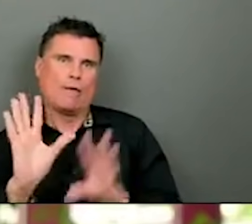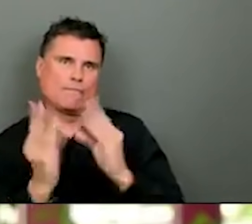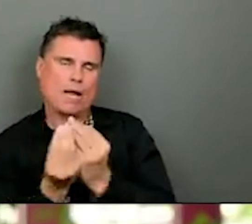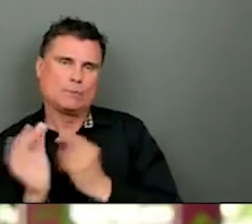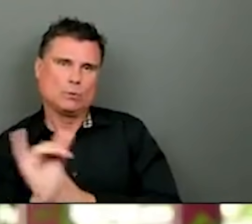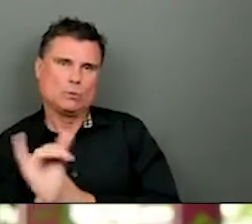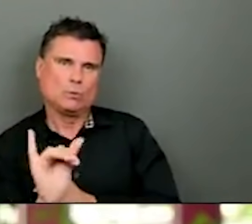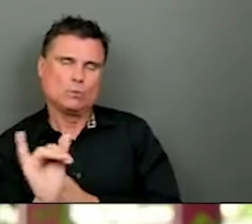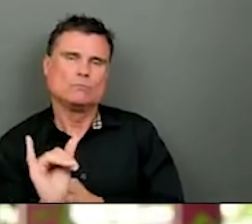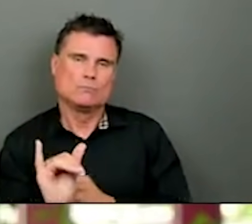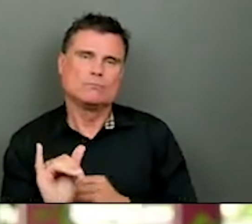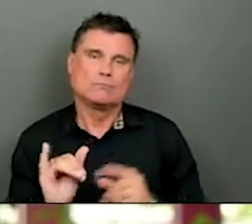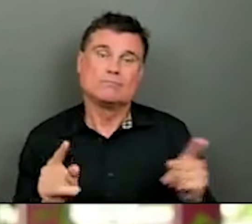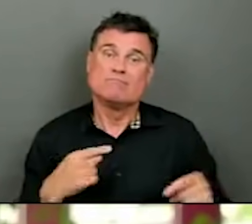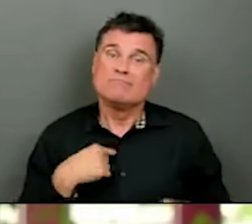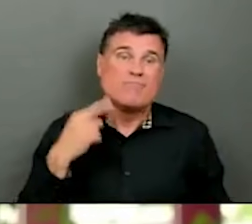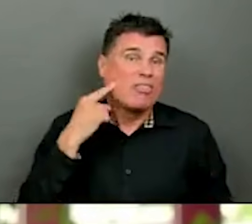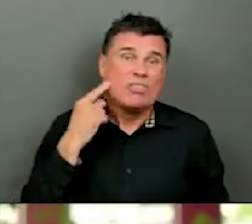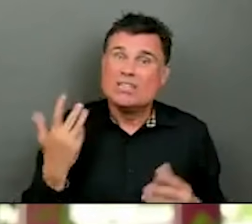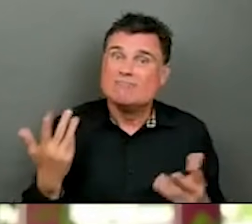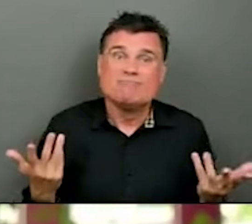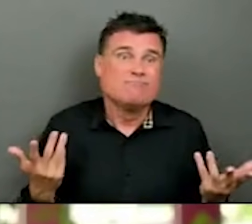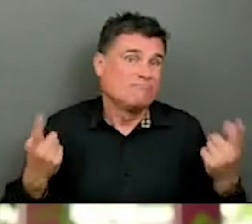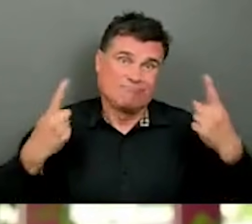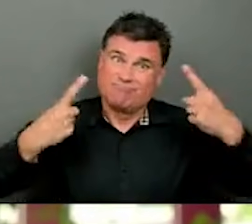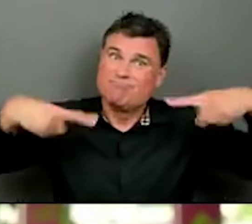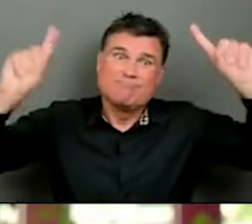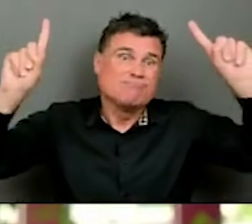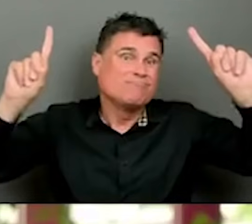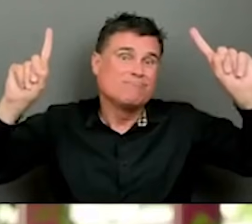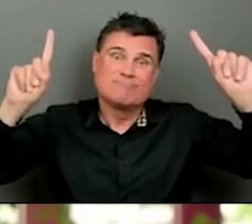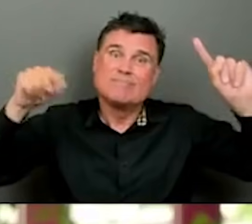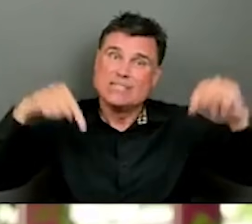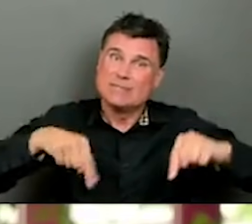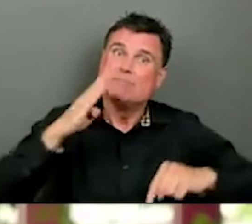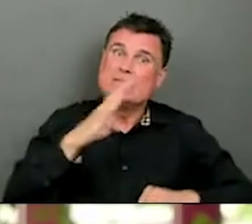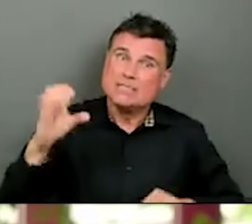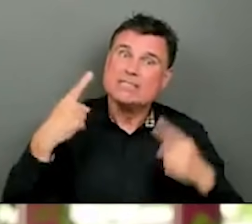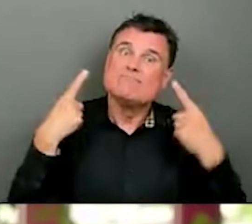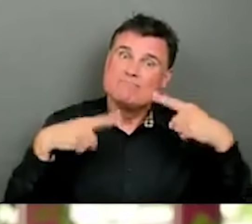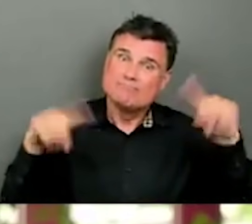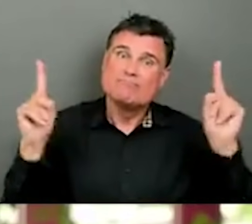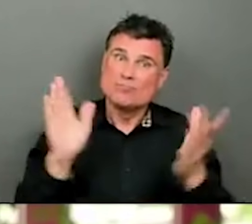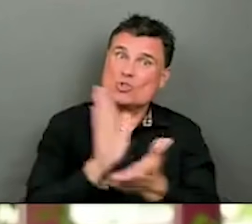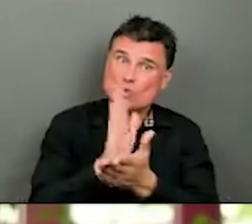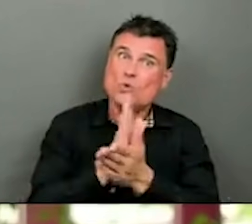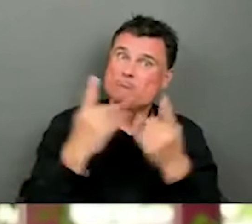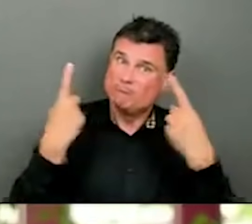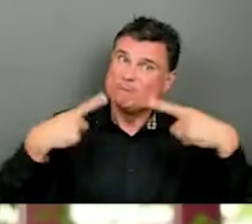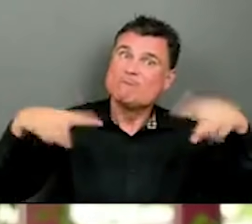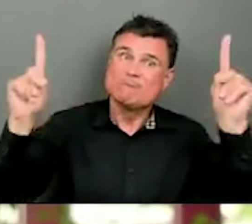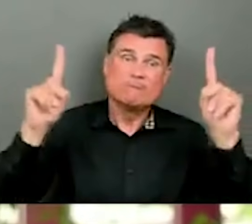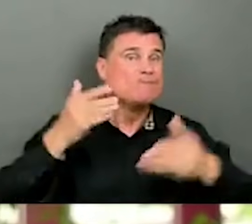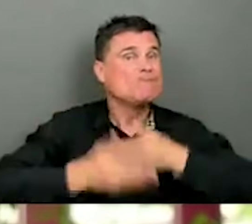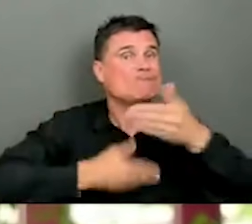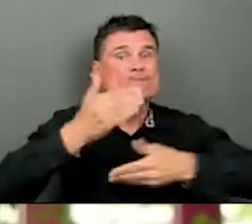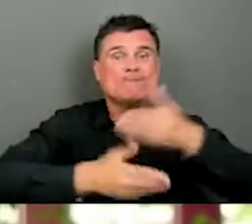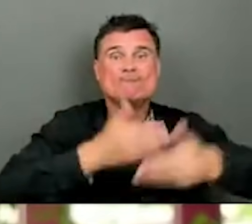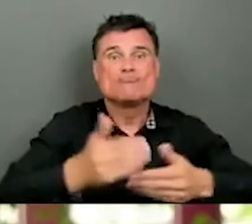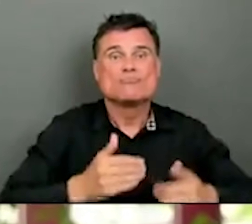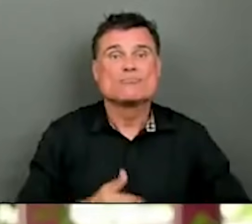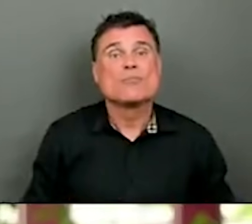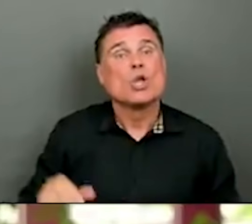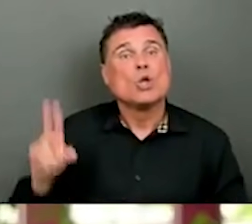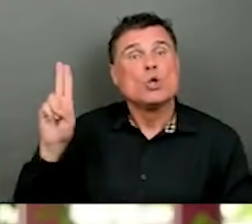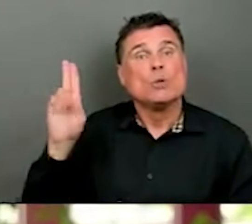that's a major accomplishment that people have done here in BC. And this study is one that looks at